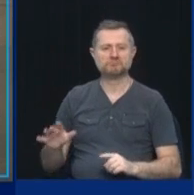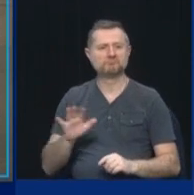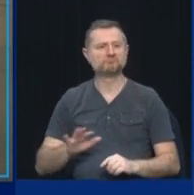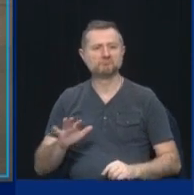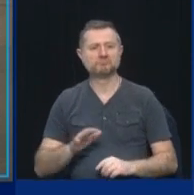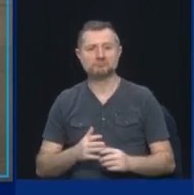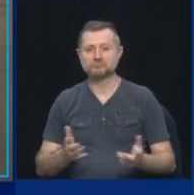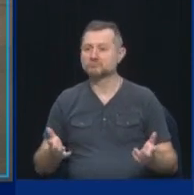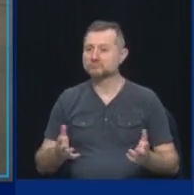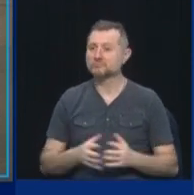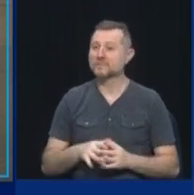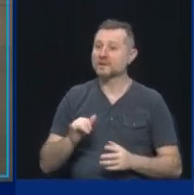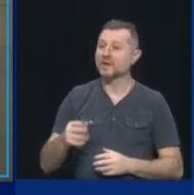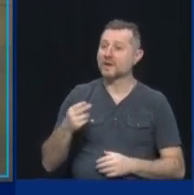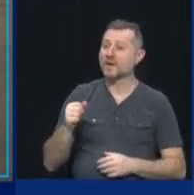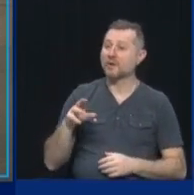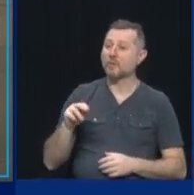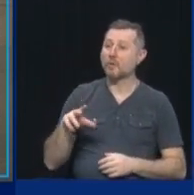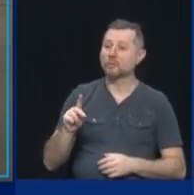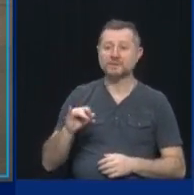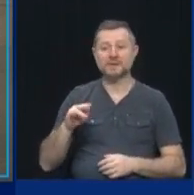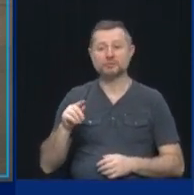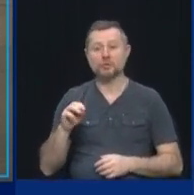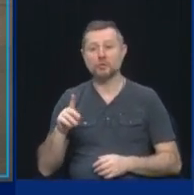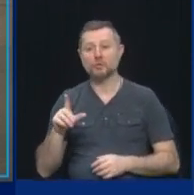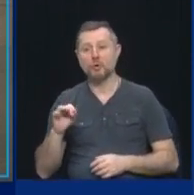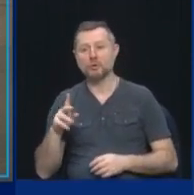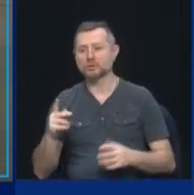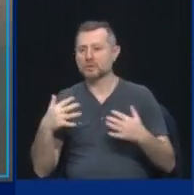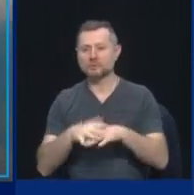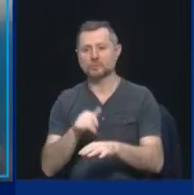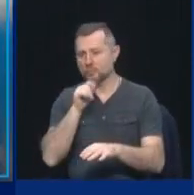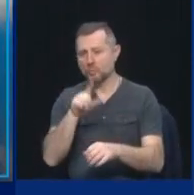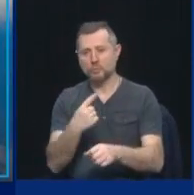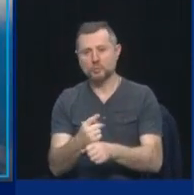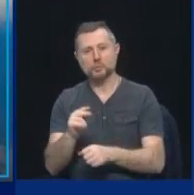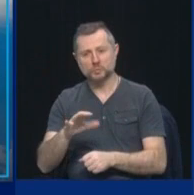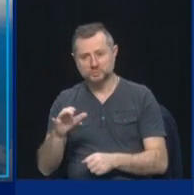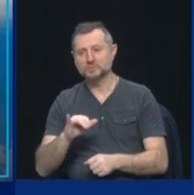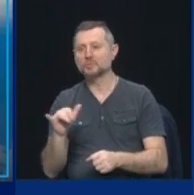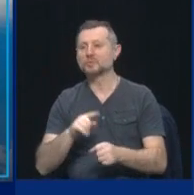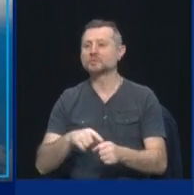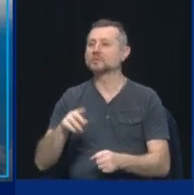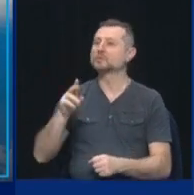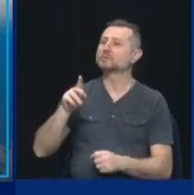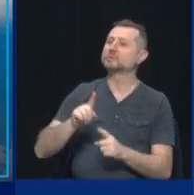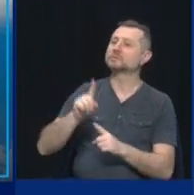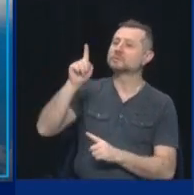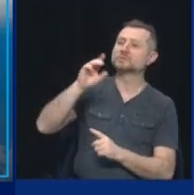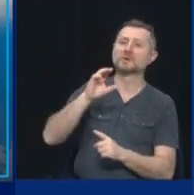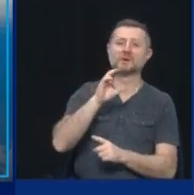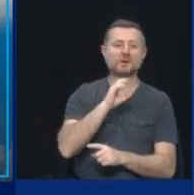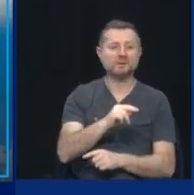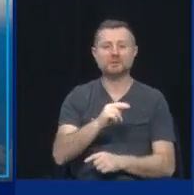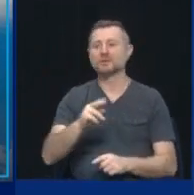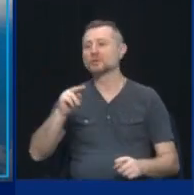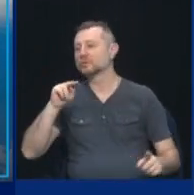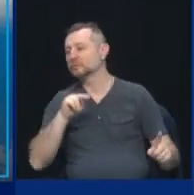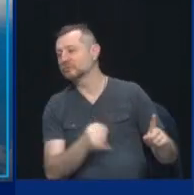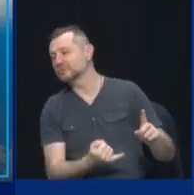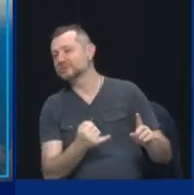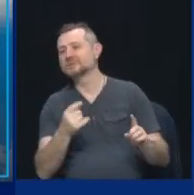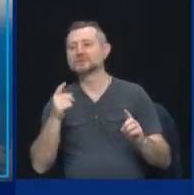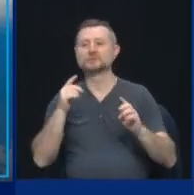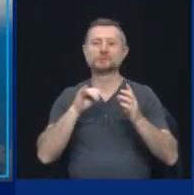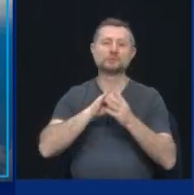we're doing at Harold Interlocking, it's not just New York City, it's the tri-state area, it's going to be the whole Northeast. The